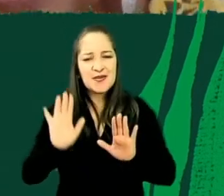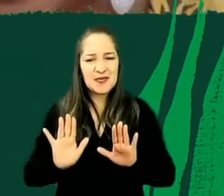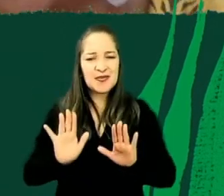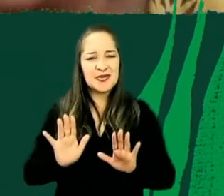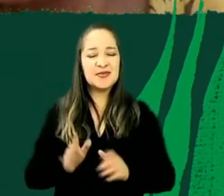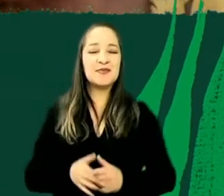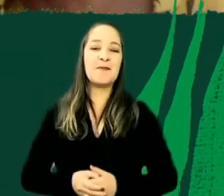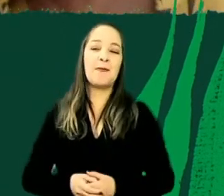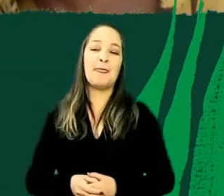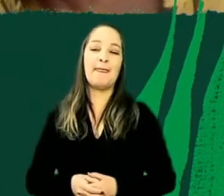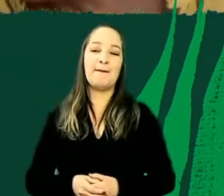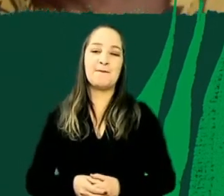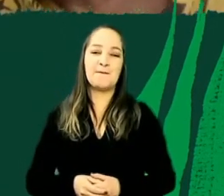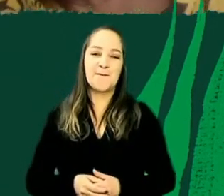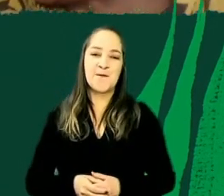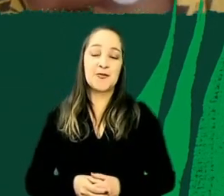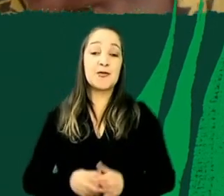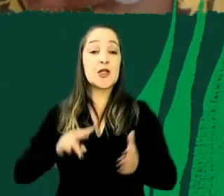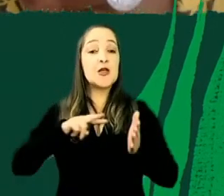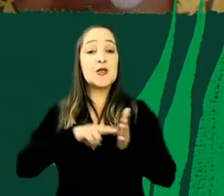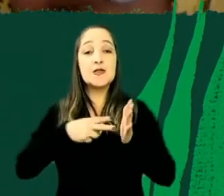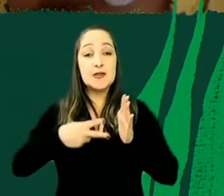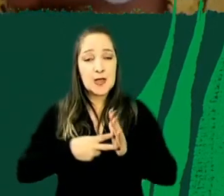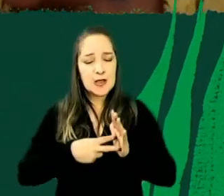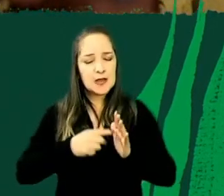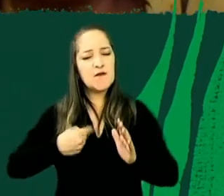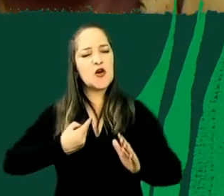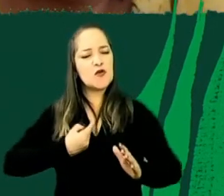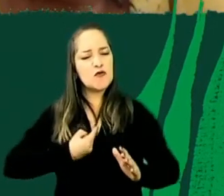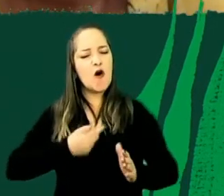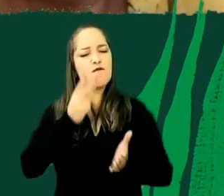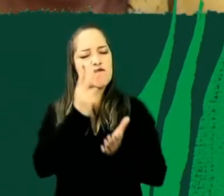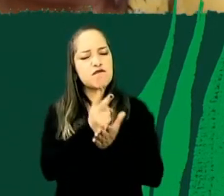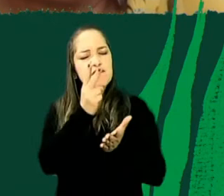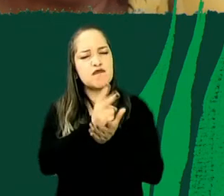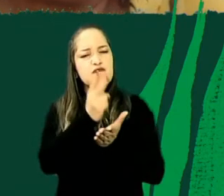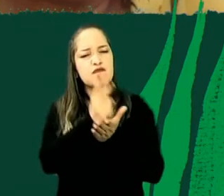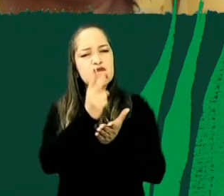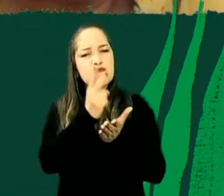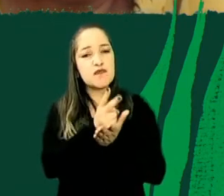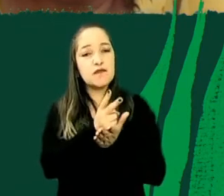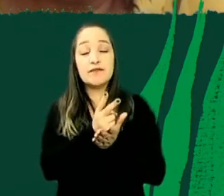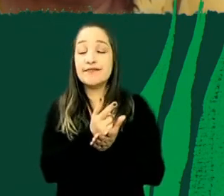from. It's so true. Oh my God, it's so wonderful. Mm.